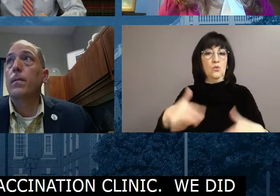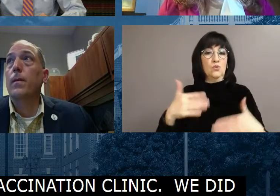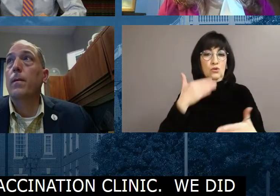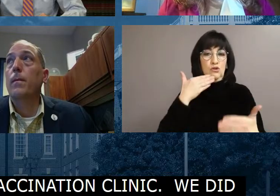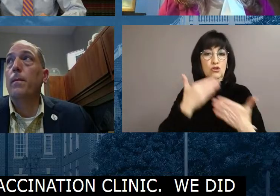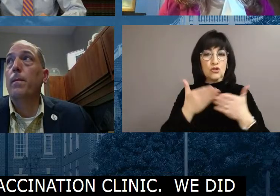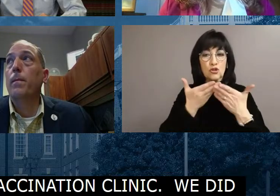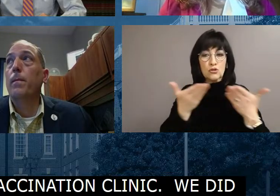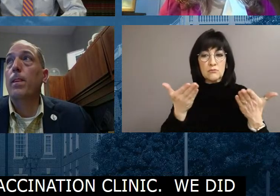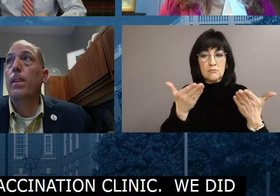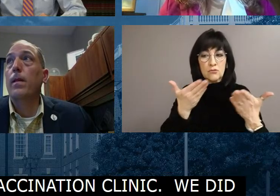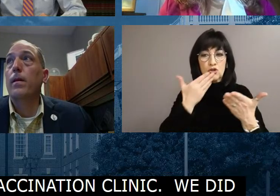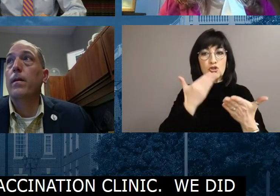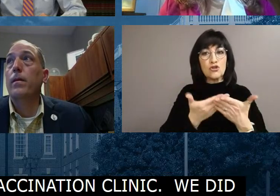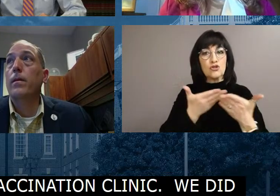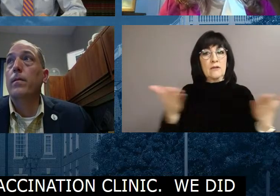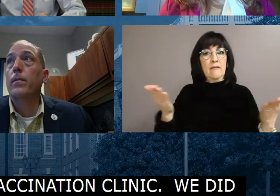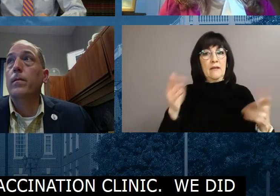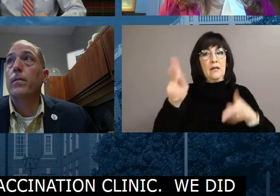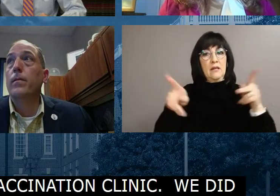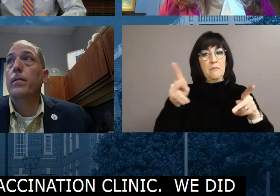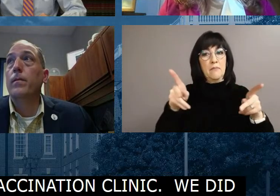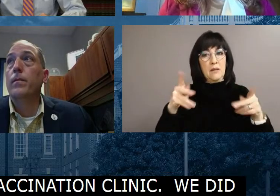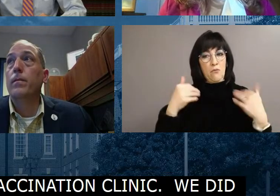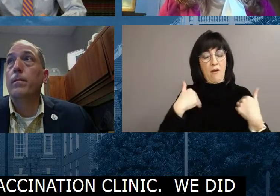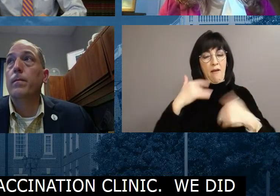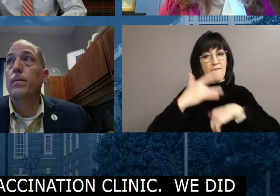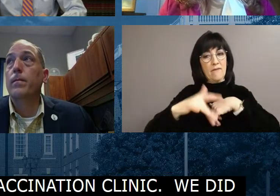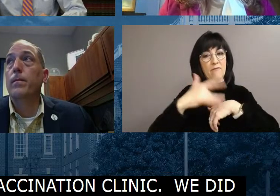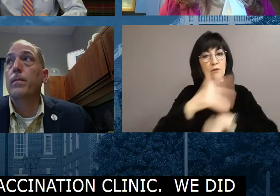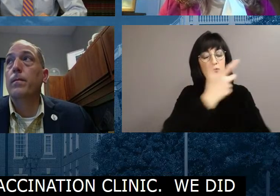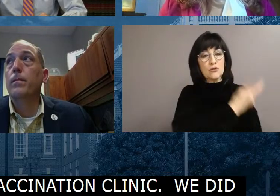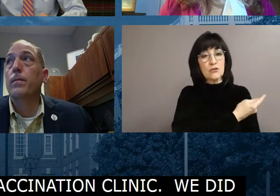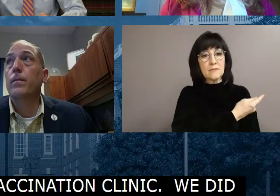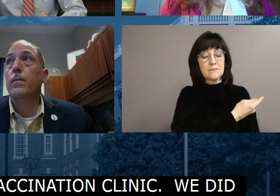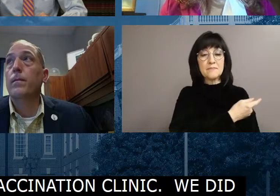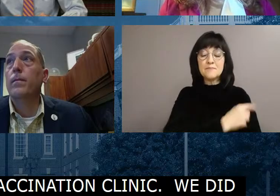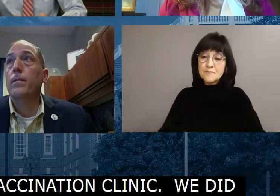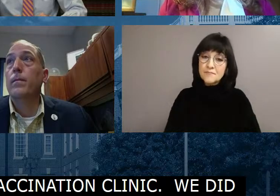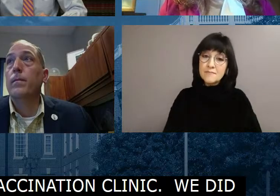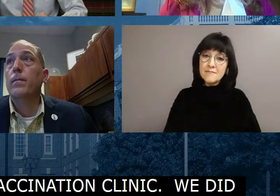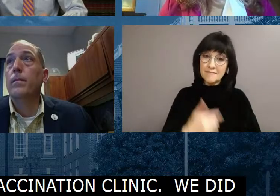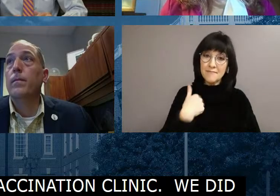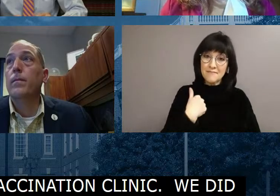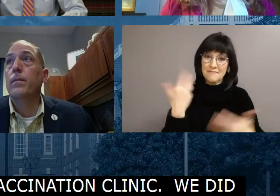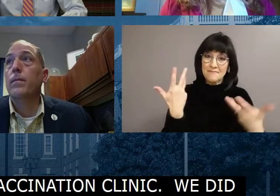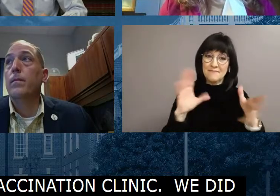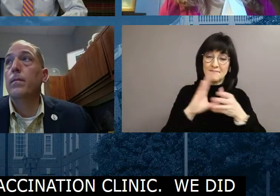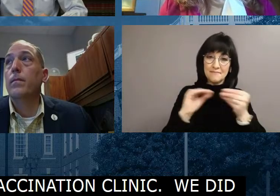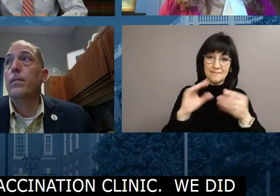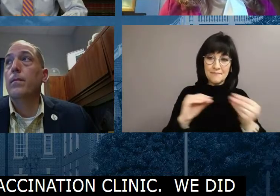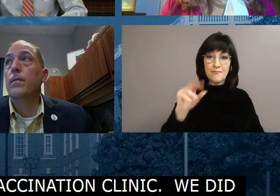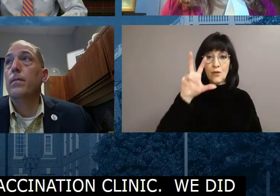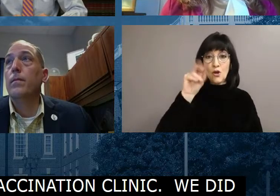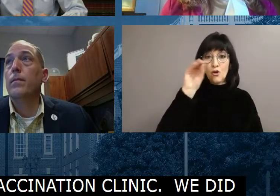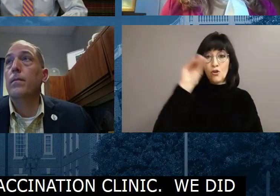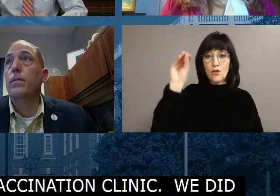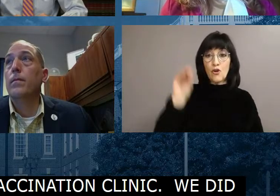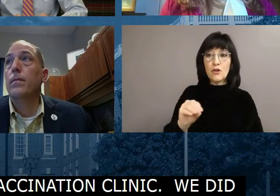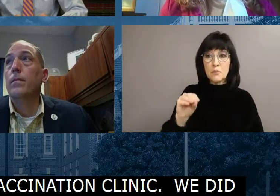people's arms. We're making real progress. As I said, 30% of eligible Delawareans, essentially adult Delawareans, have